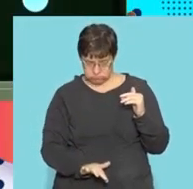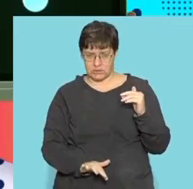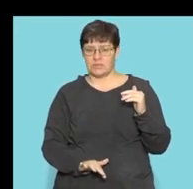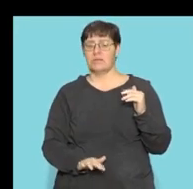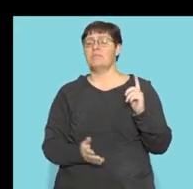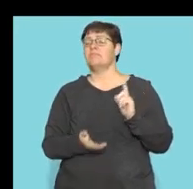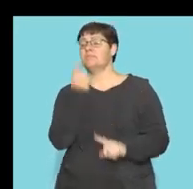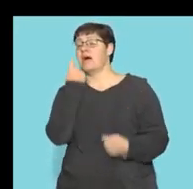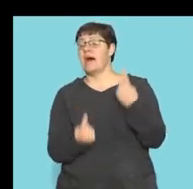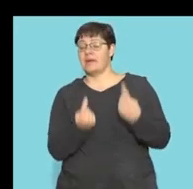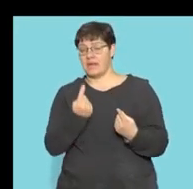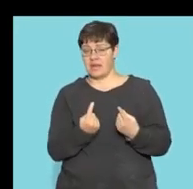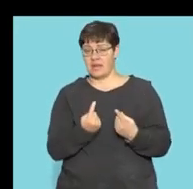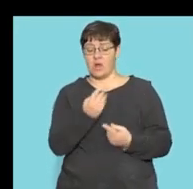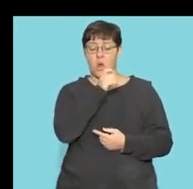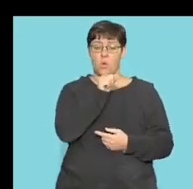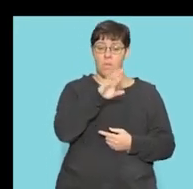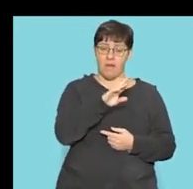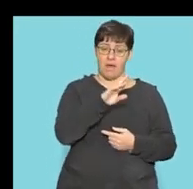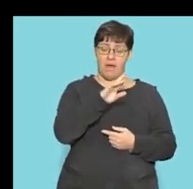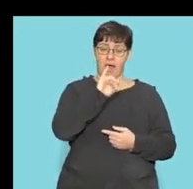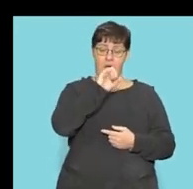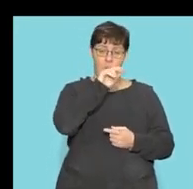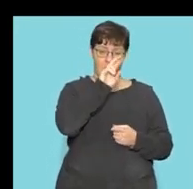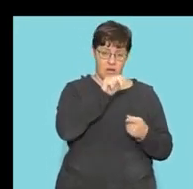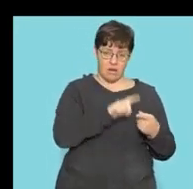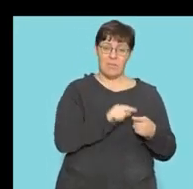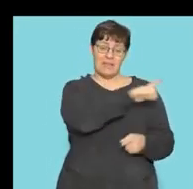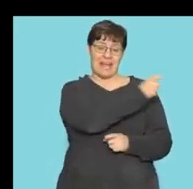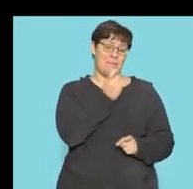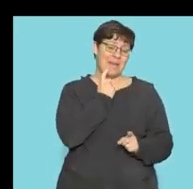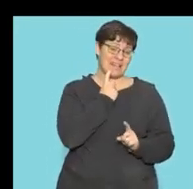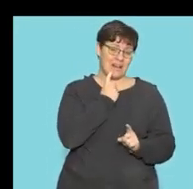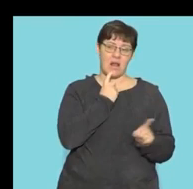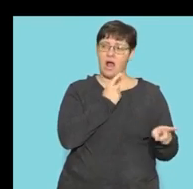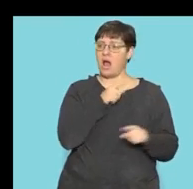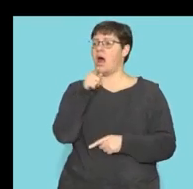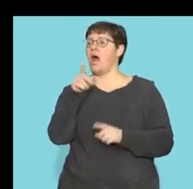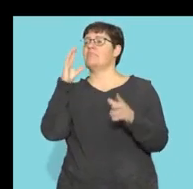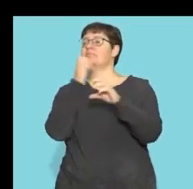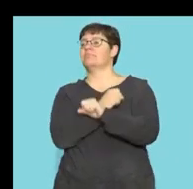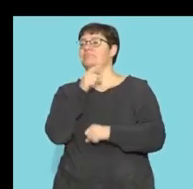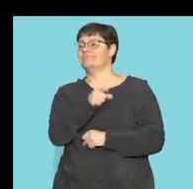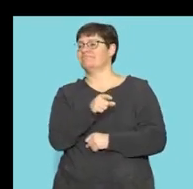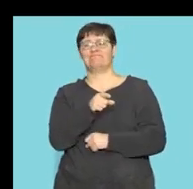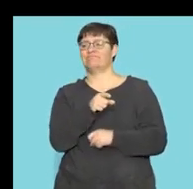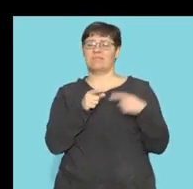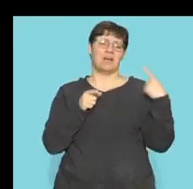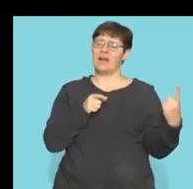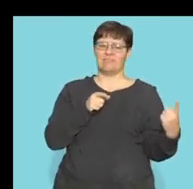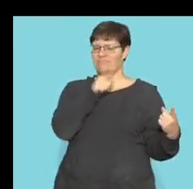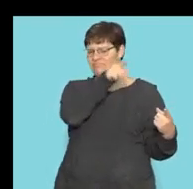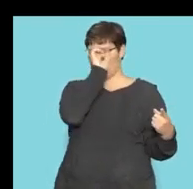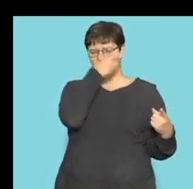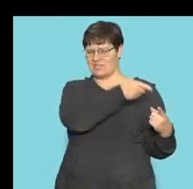in the table and see if we can find either the copper ion, so that's the copper metal, there's the copper